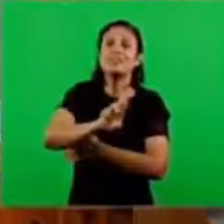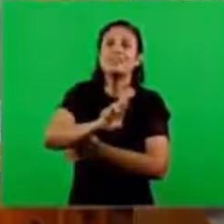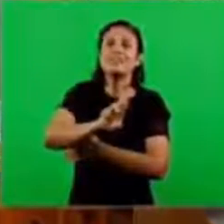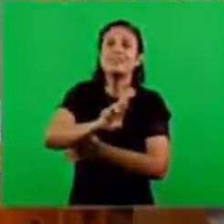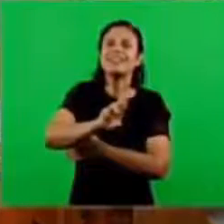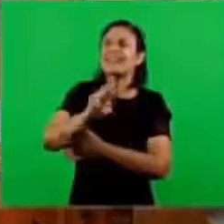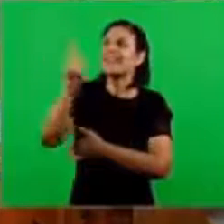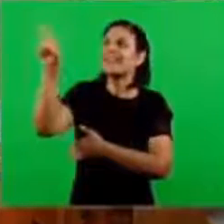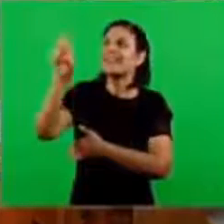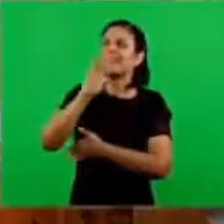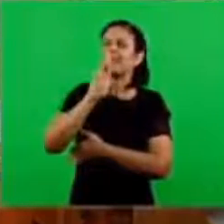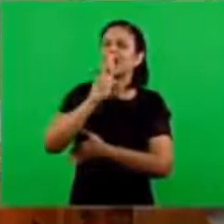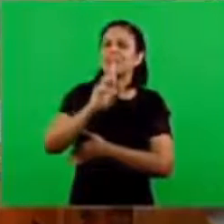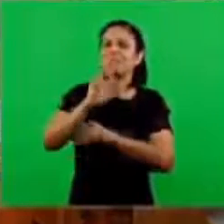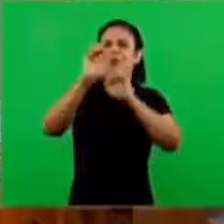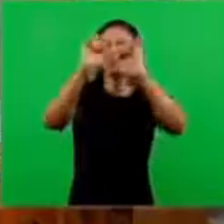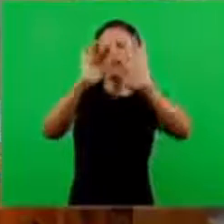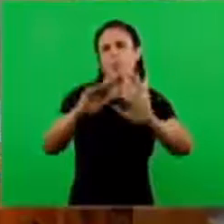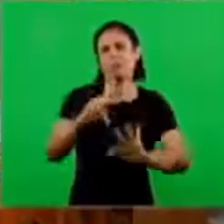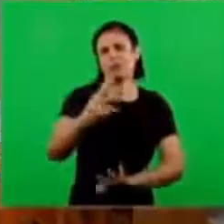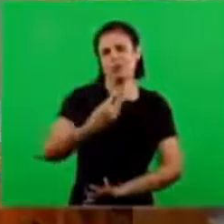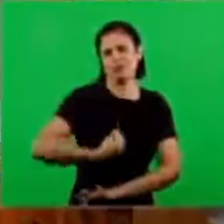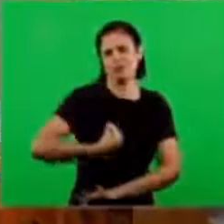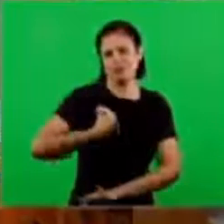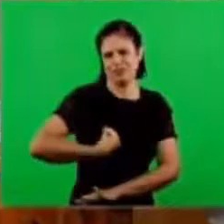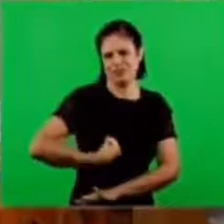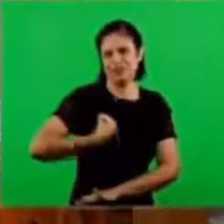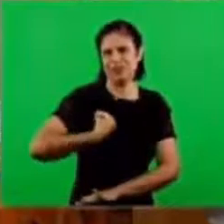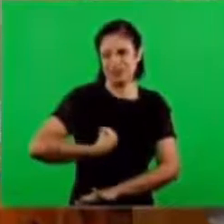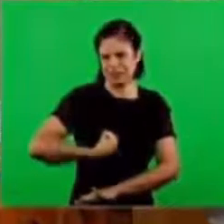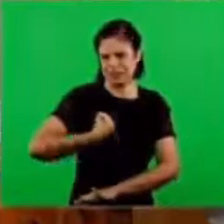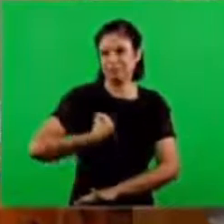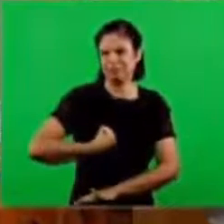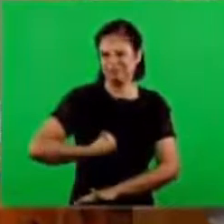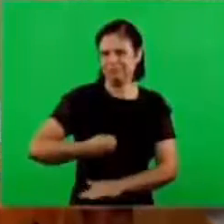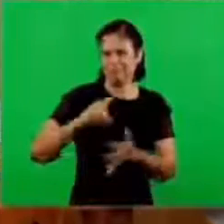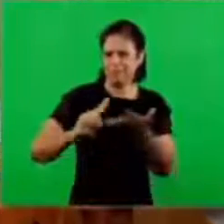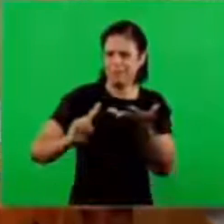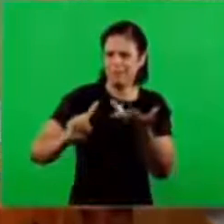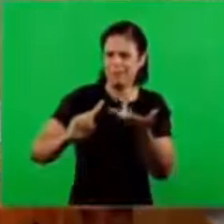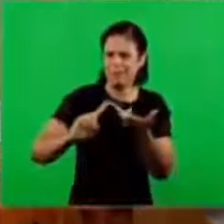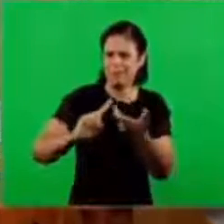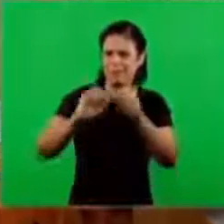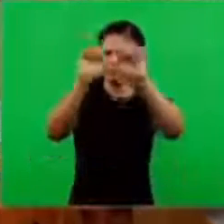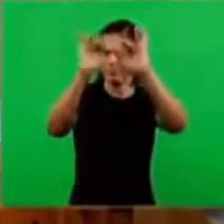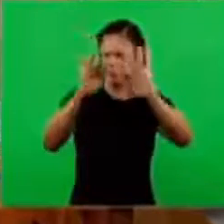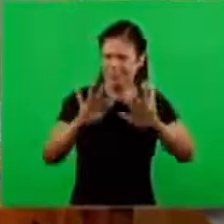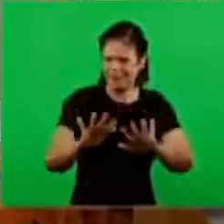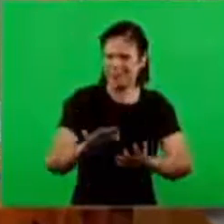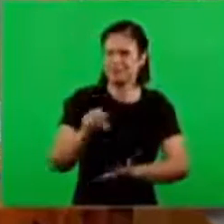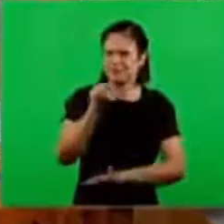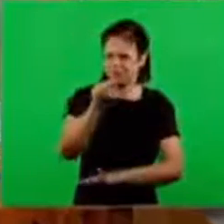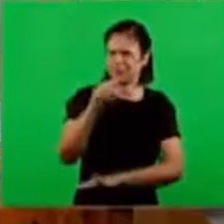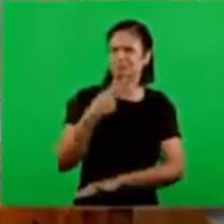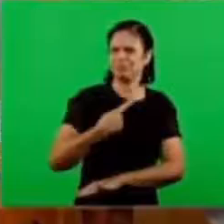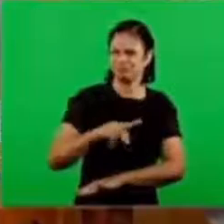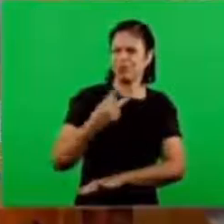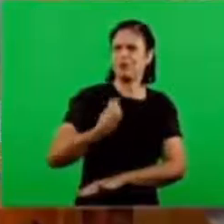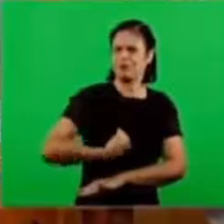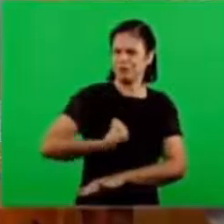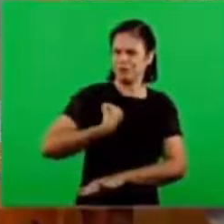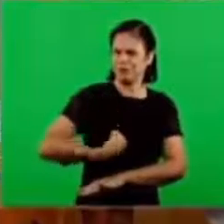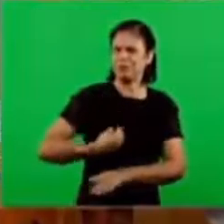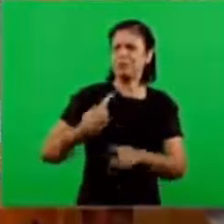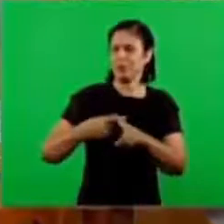Him, He adds unto life, to your life, the benefits that He has for the Christian,